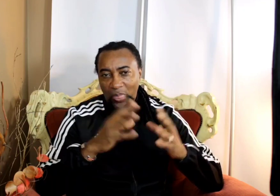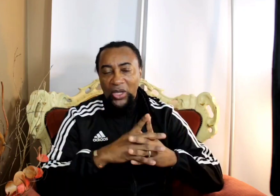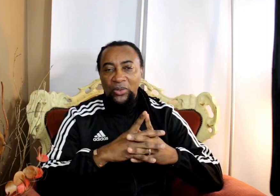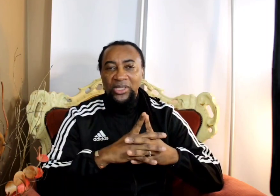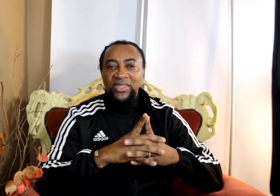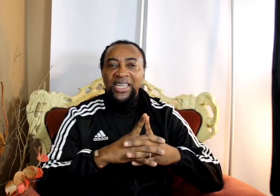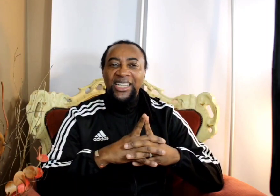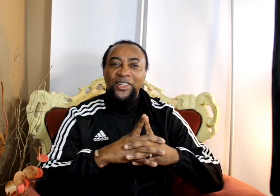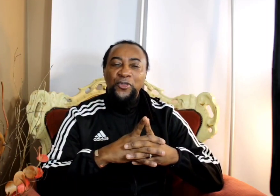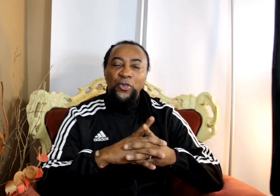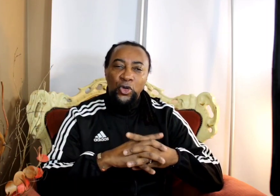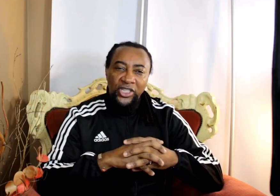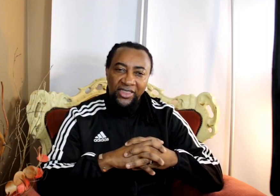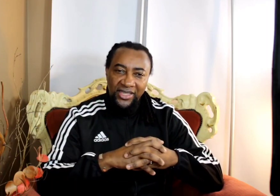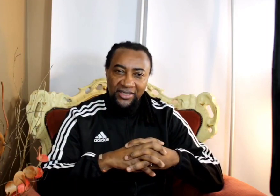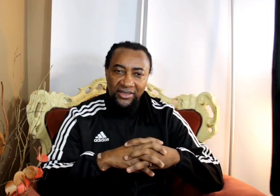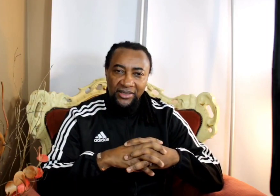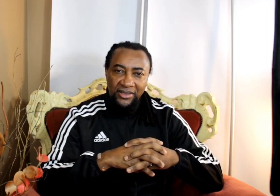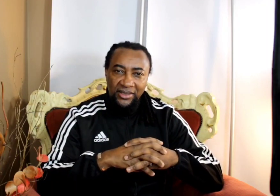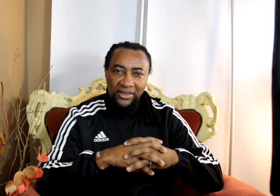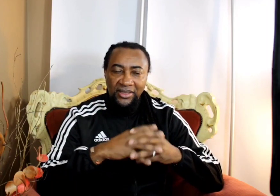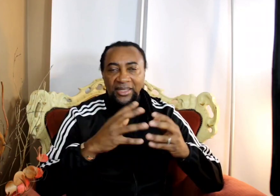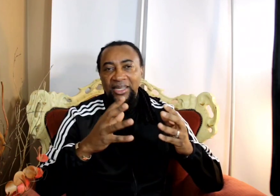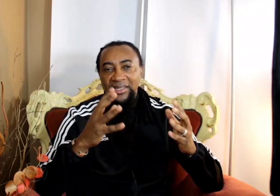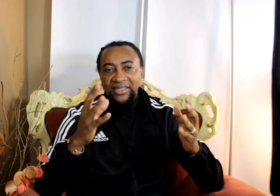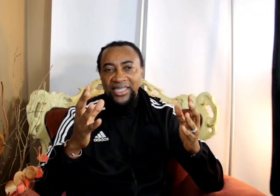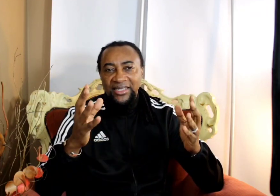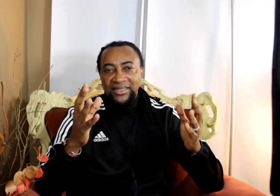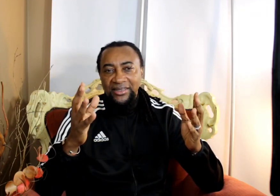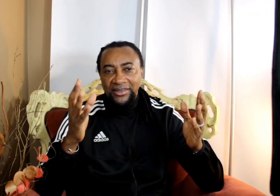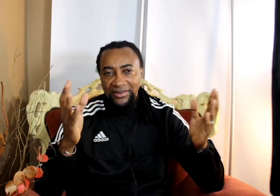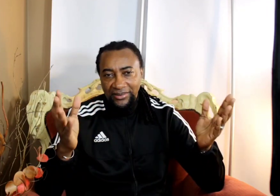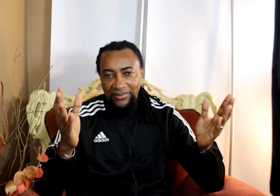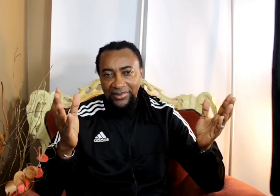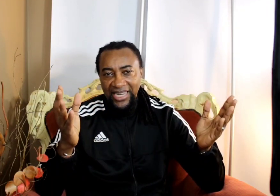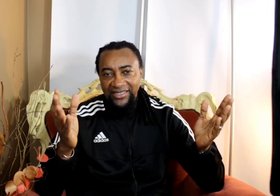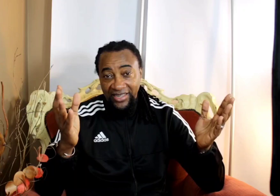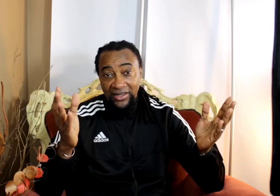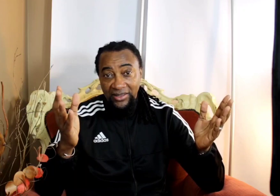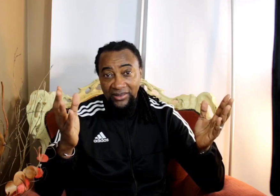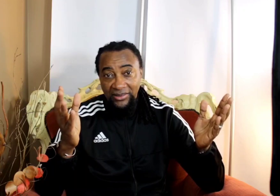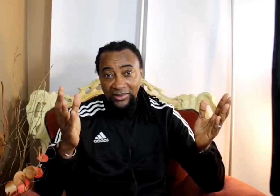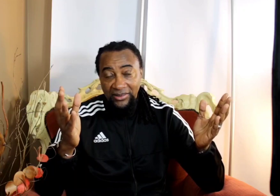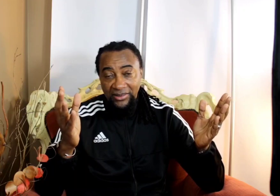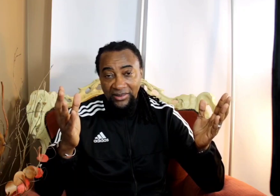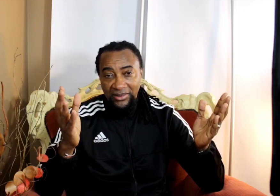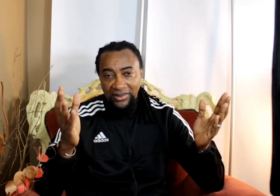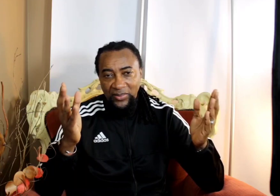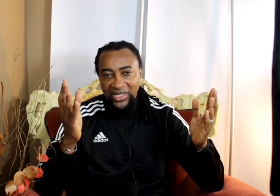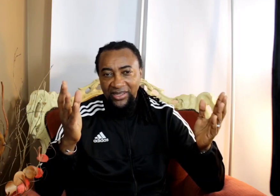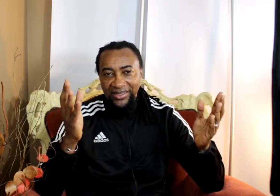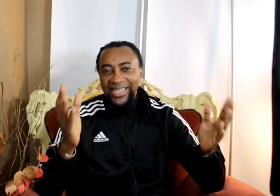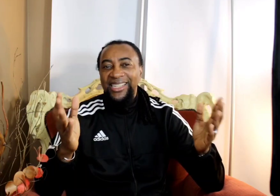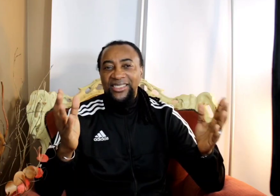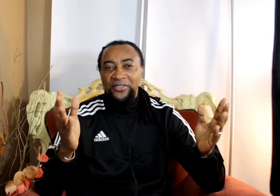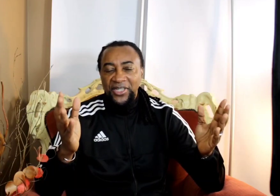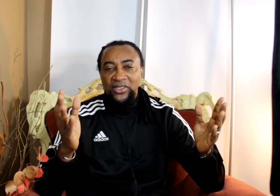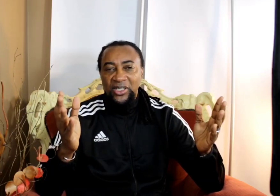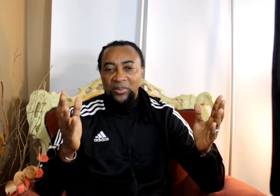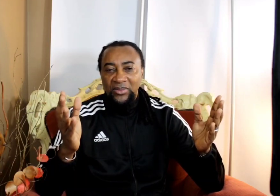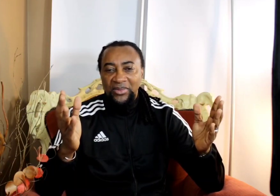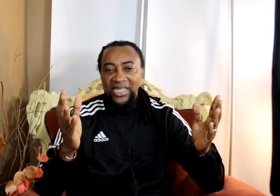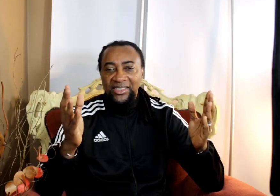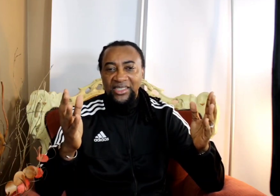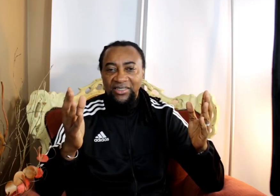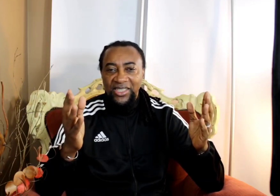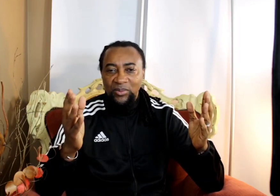that. Now, if he can't afford this, then his case ends there. I mean, that is not fair to